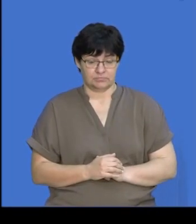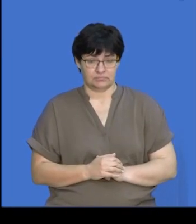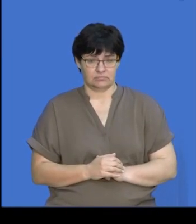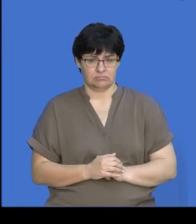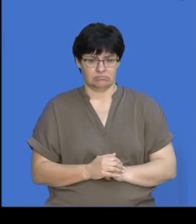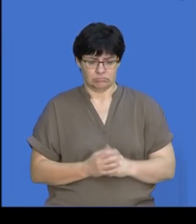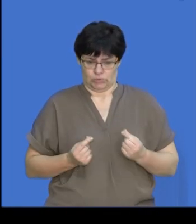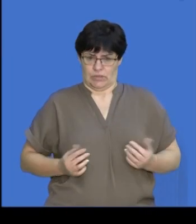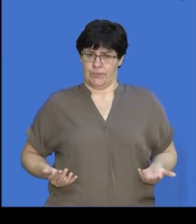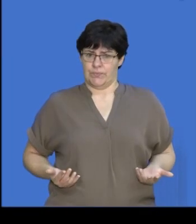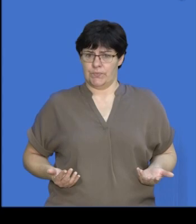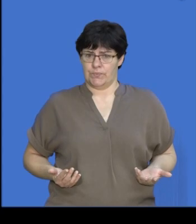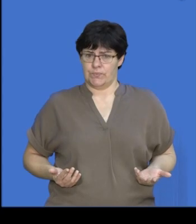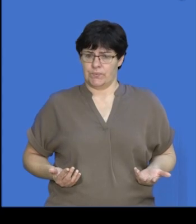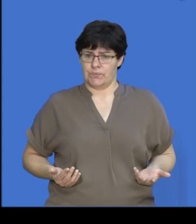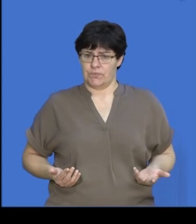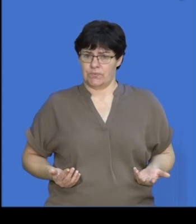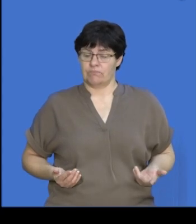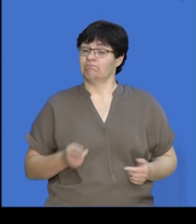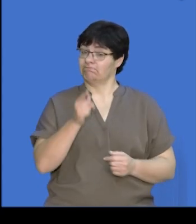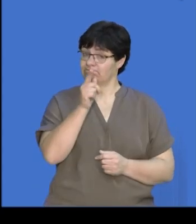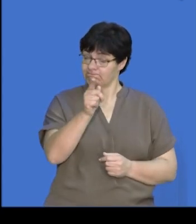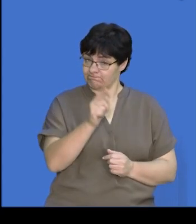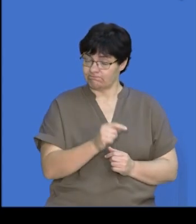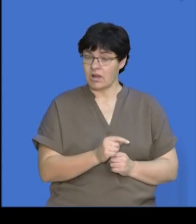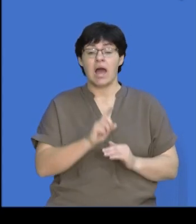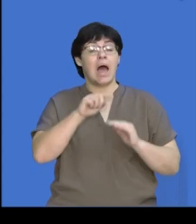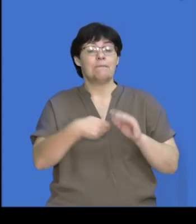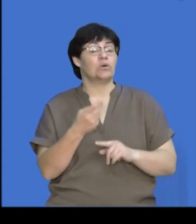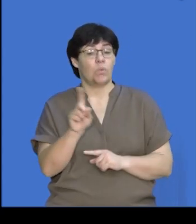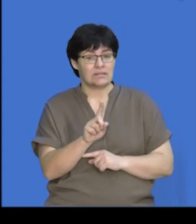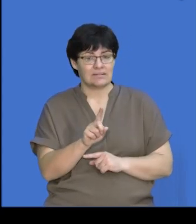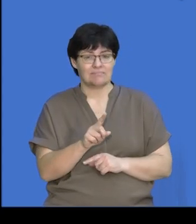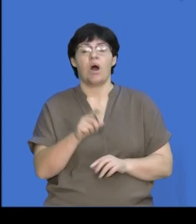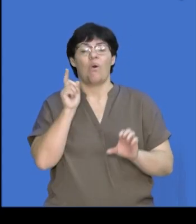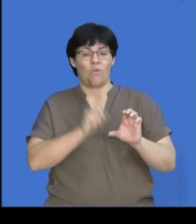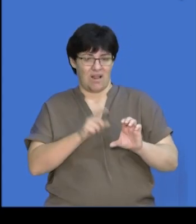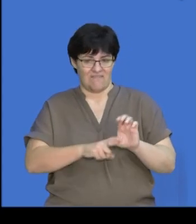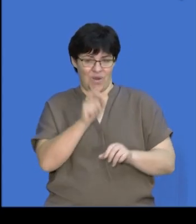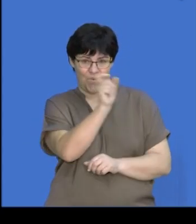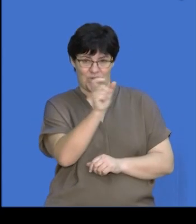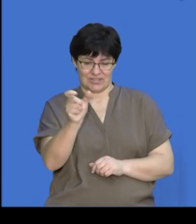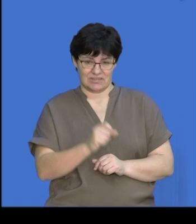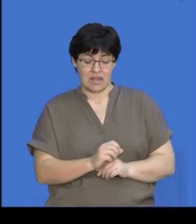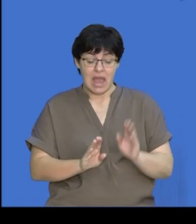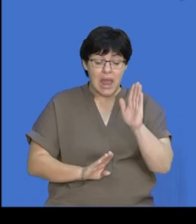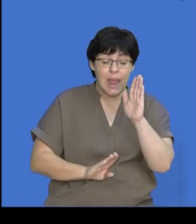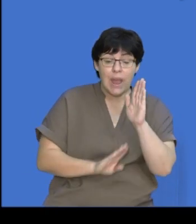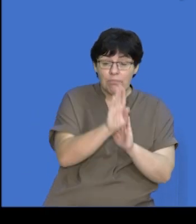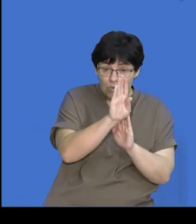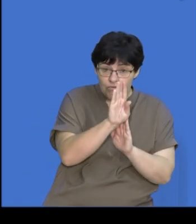How do we do that? And always remember, it's all about my qualifying words.